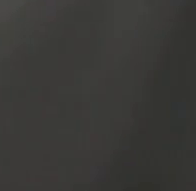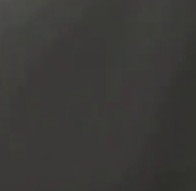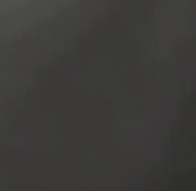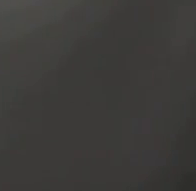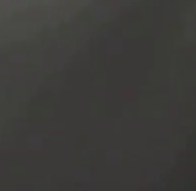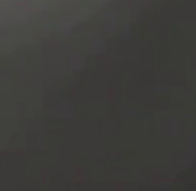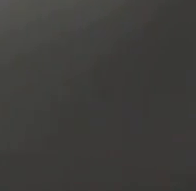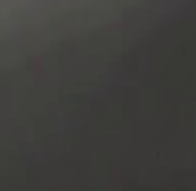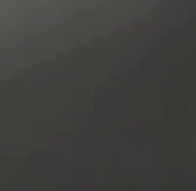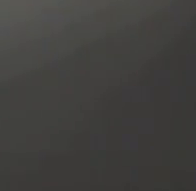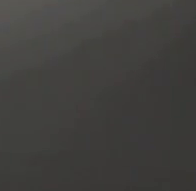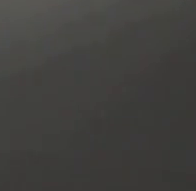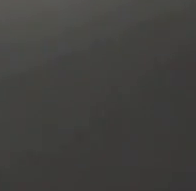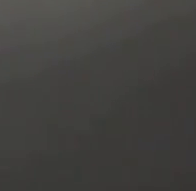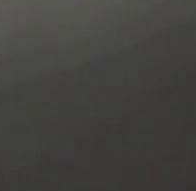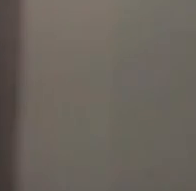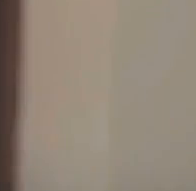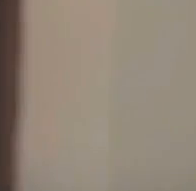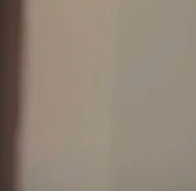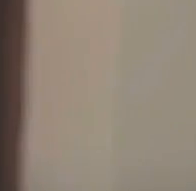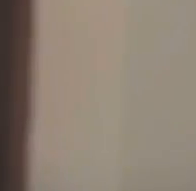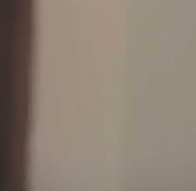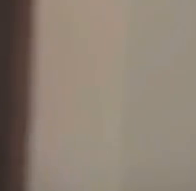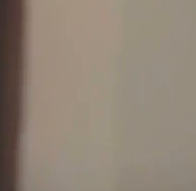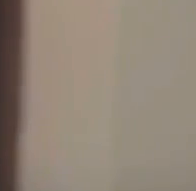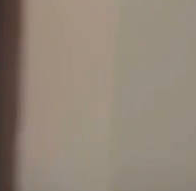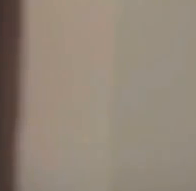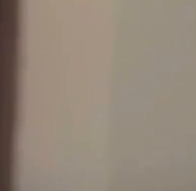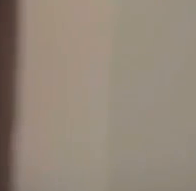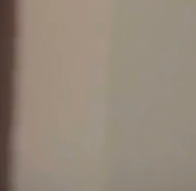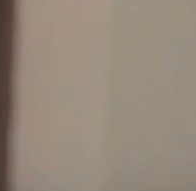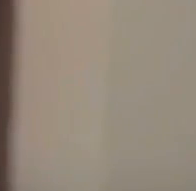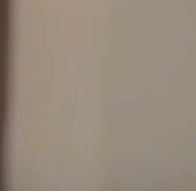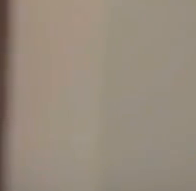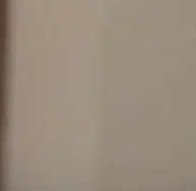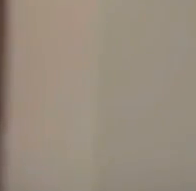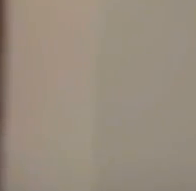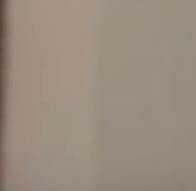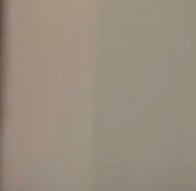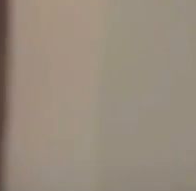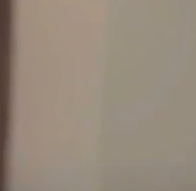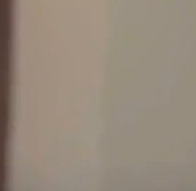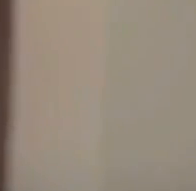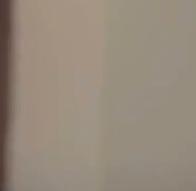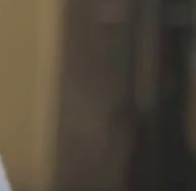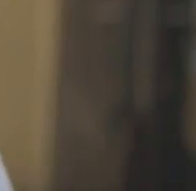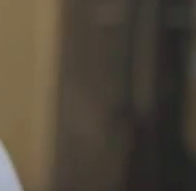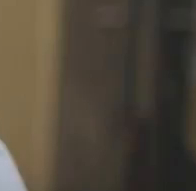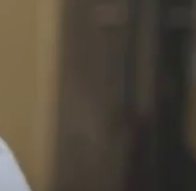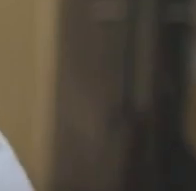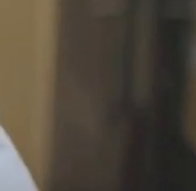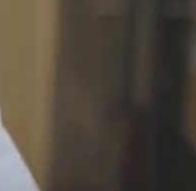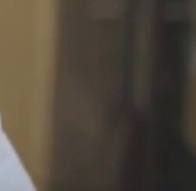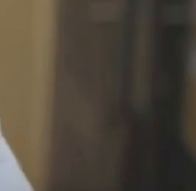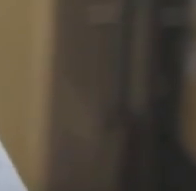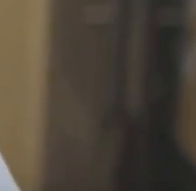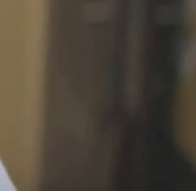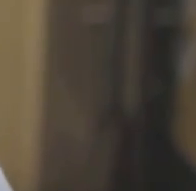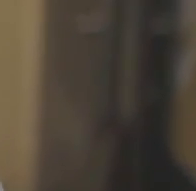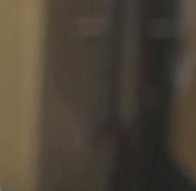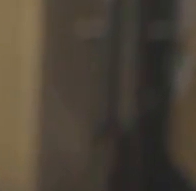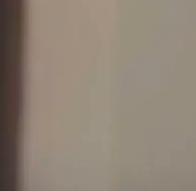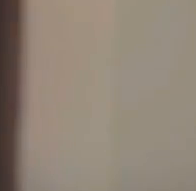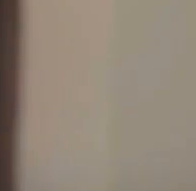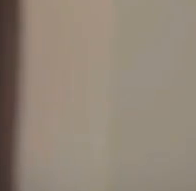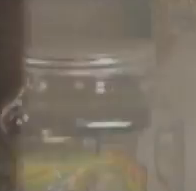Umeona ring yangu? Ring gani? Ni za gold, pure gold. Si zile vitu za 20 bob zenye mnanuanga huko. Madam sijaiba kitu yote maisha